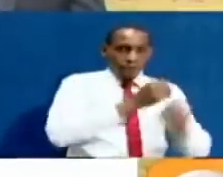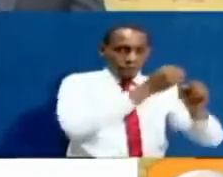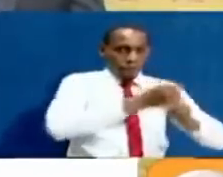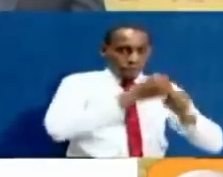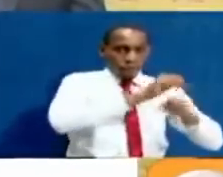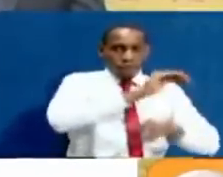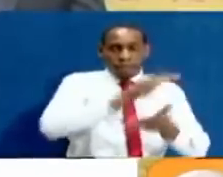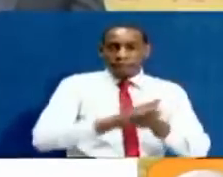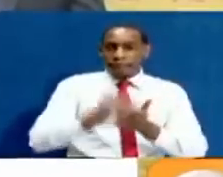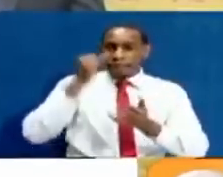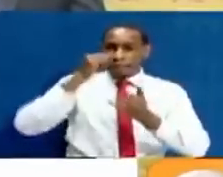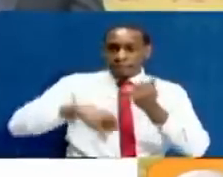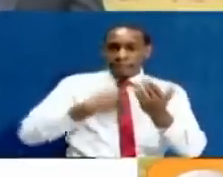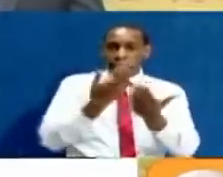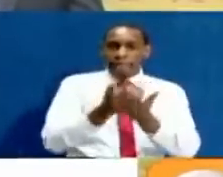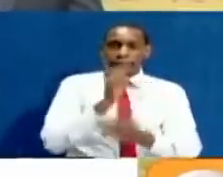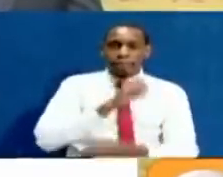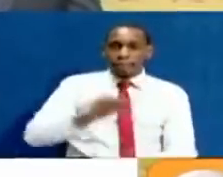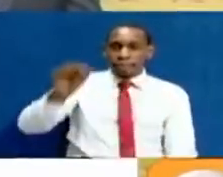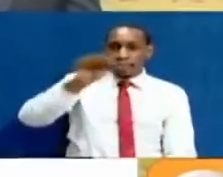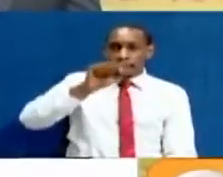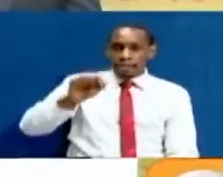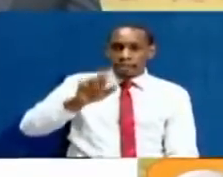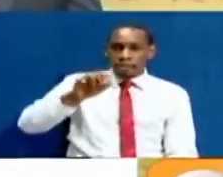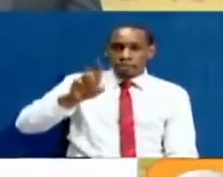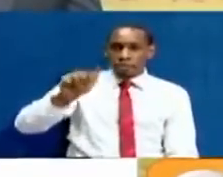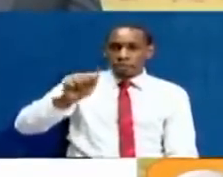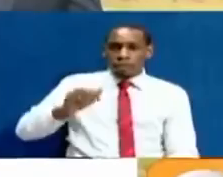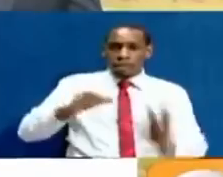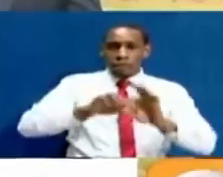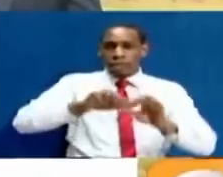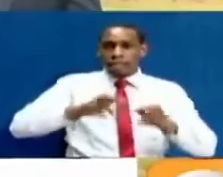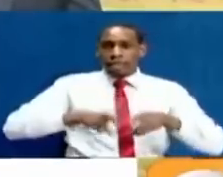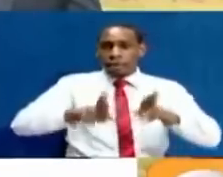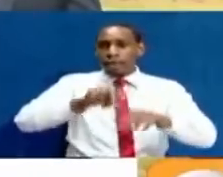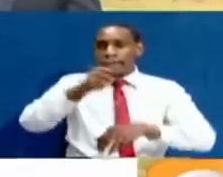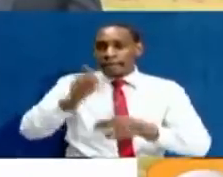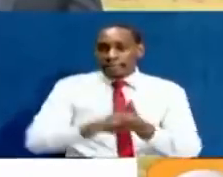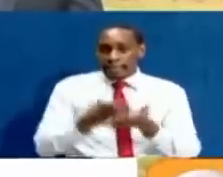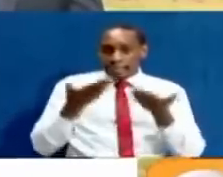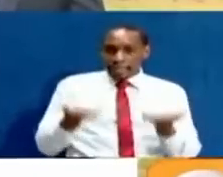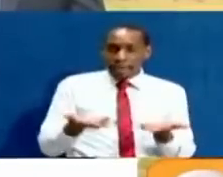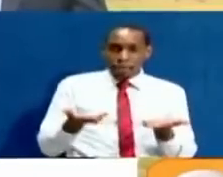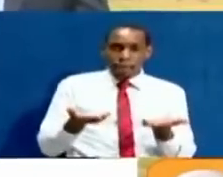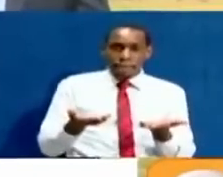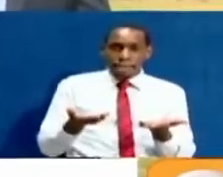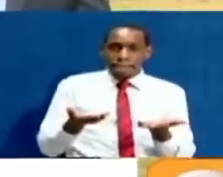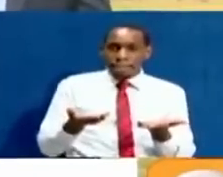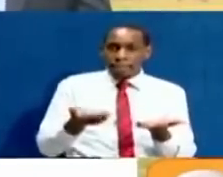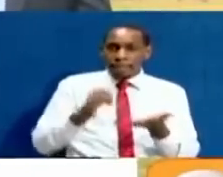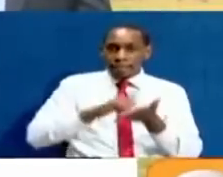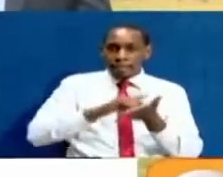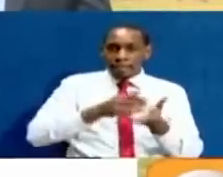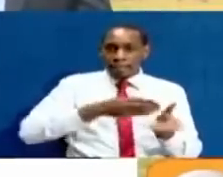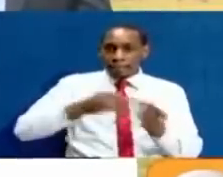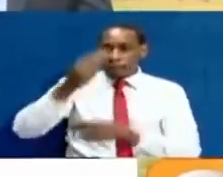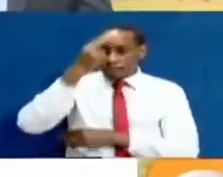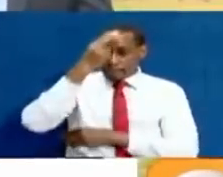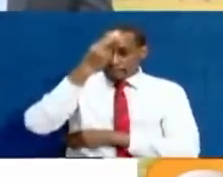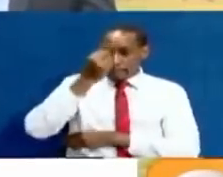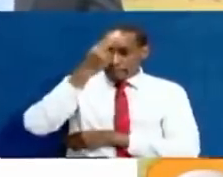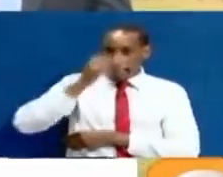na hatimaye uende mpaka Suswa, uungane na ile barabara ingine, sasa ambaye inaelekea Narok